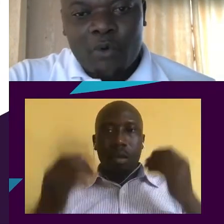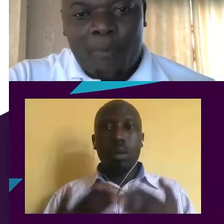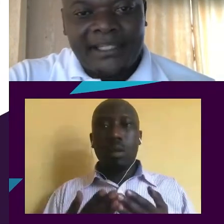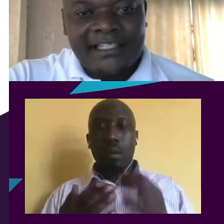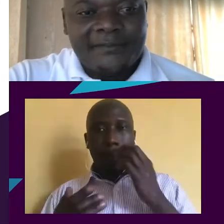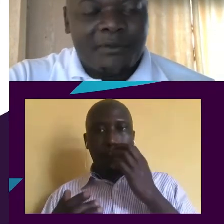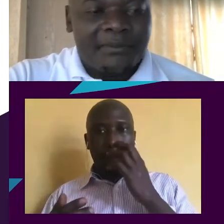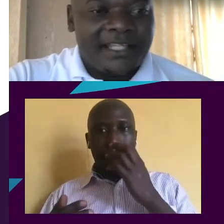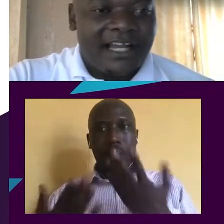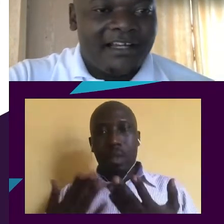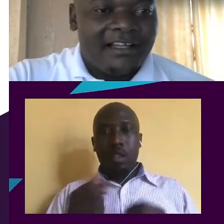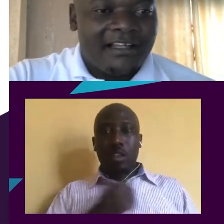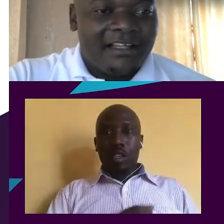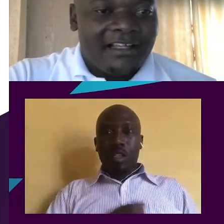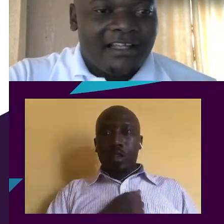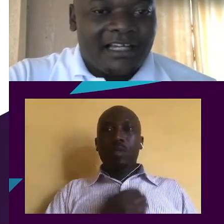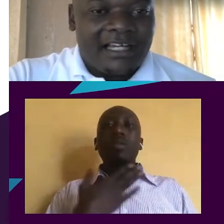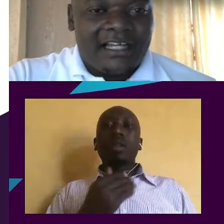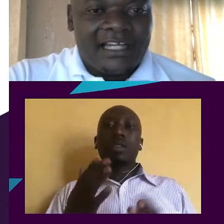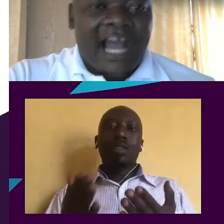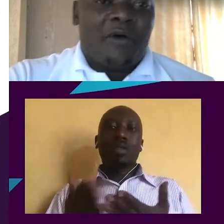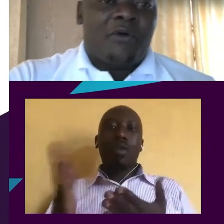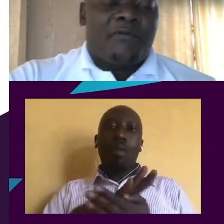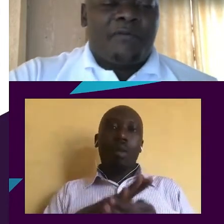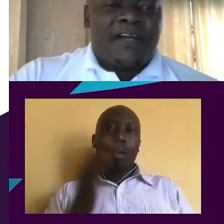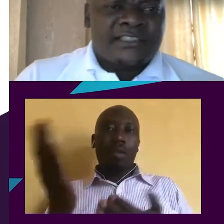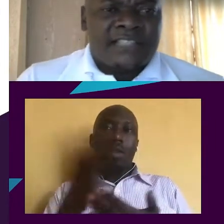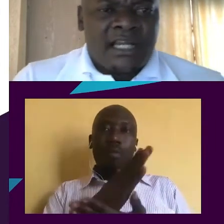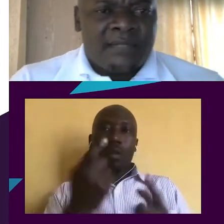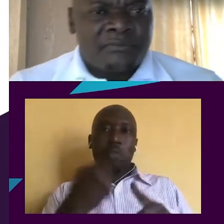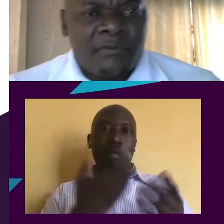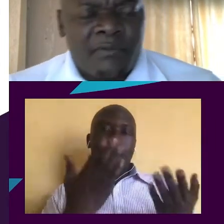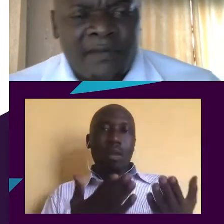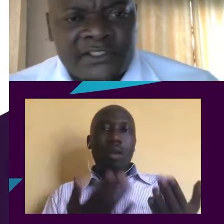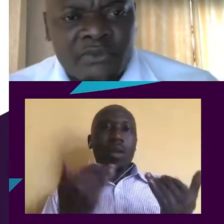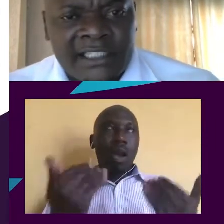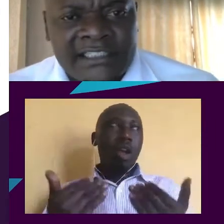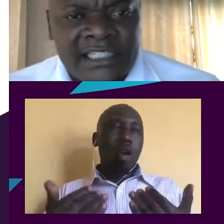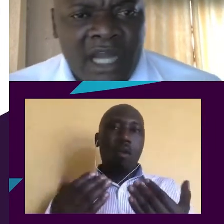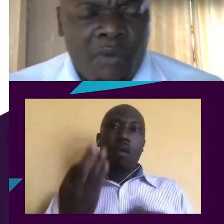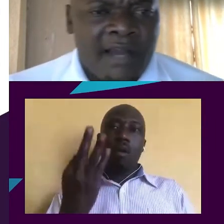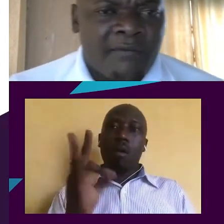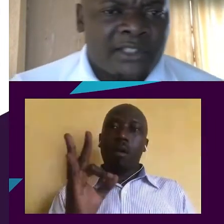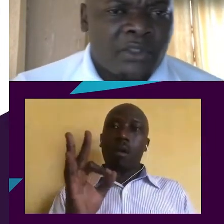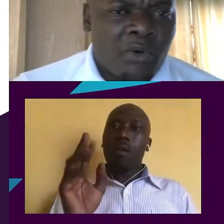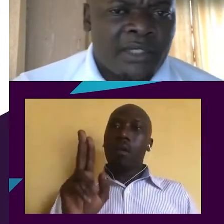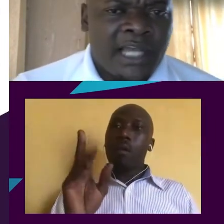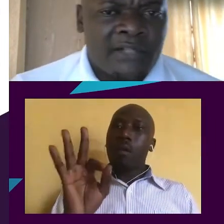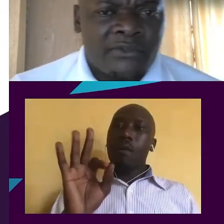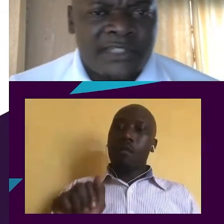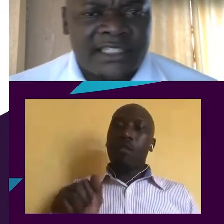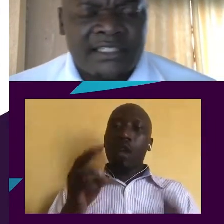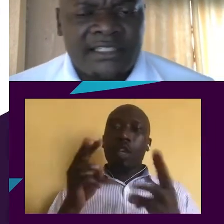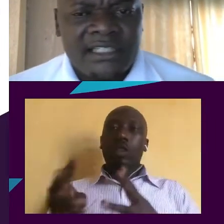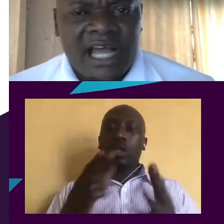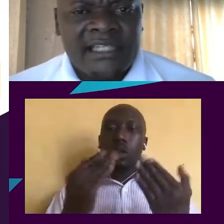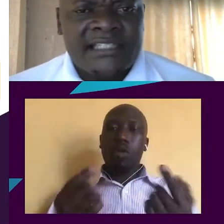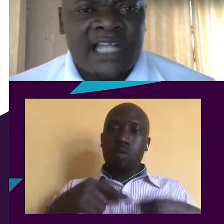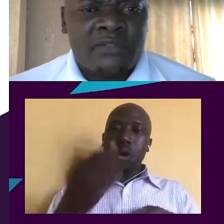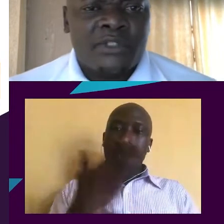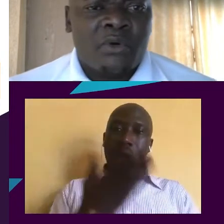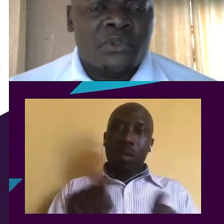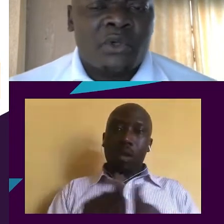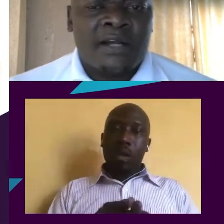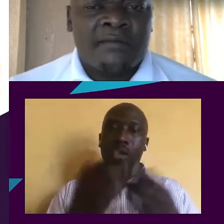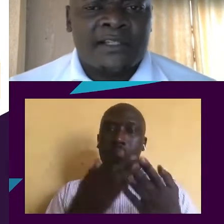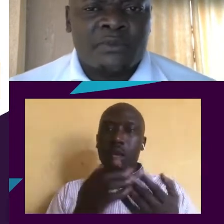maybe I need to open it from here. Now, FUFA's strategy now, we have what you call the hat trick, and